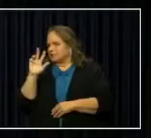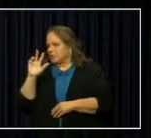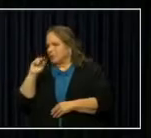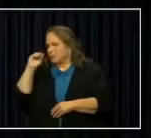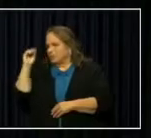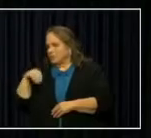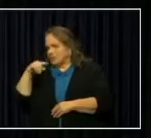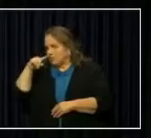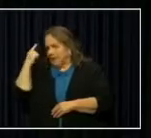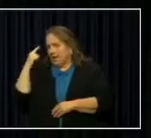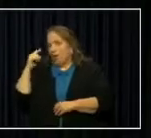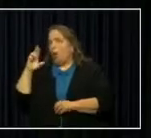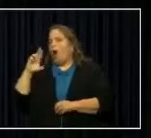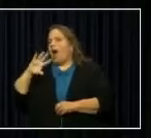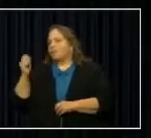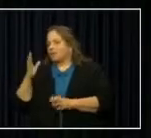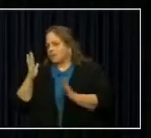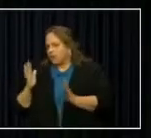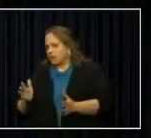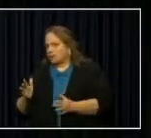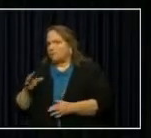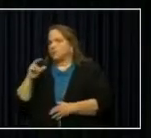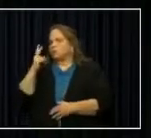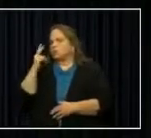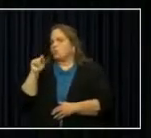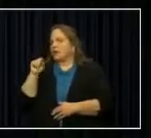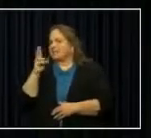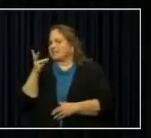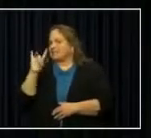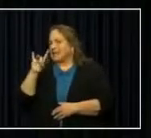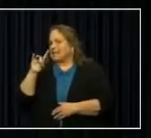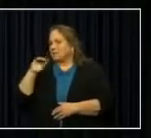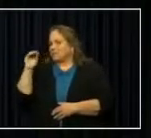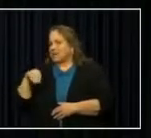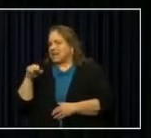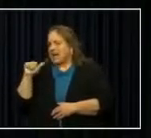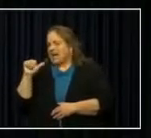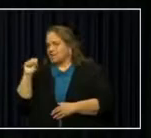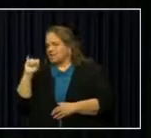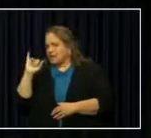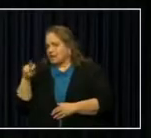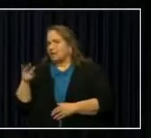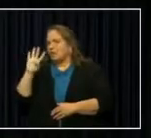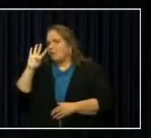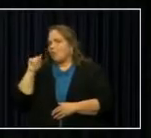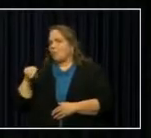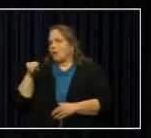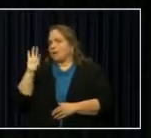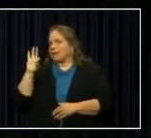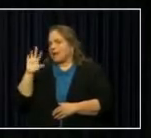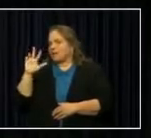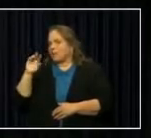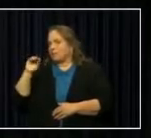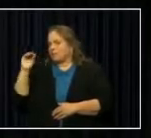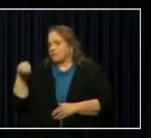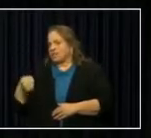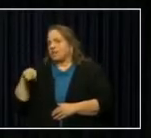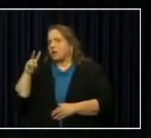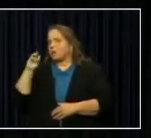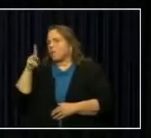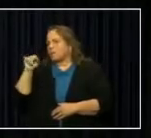11.63% black or African American, 2.68% Asian, and 4.93%